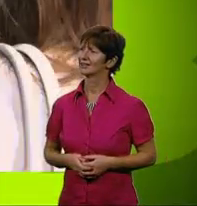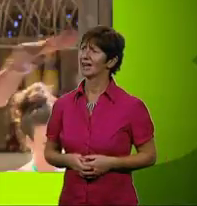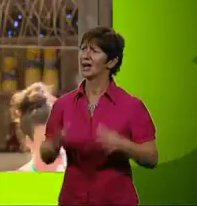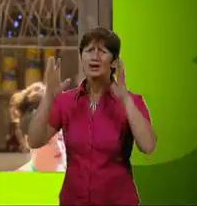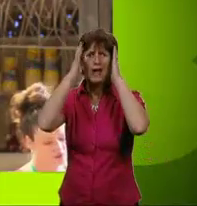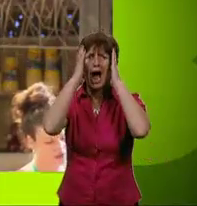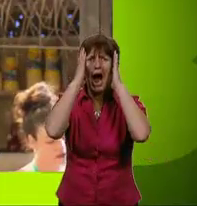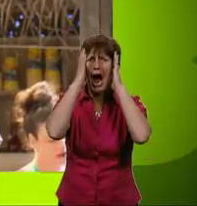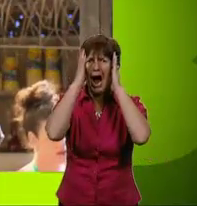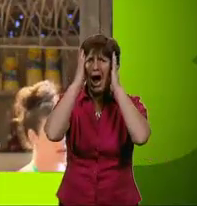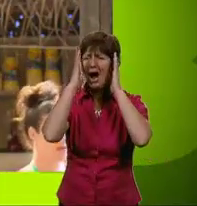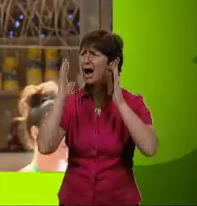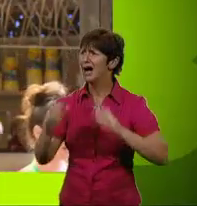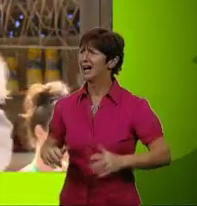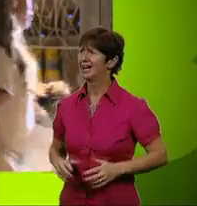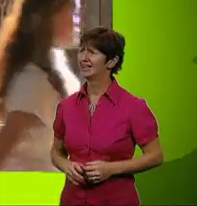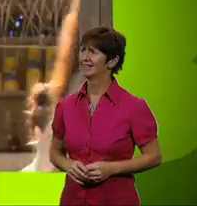No!